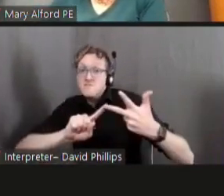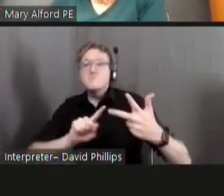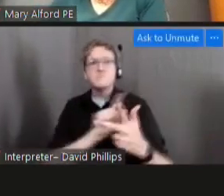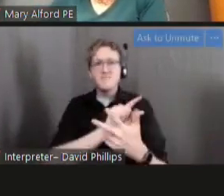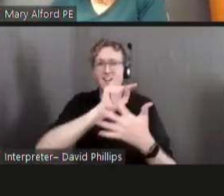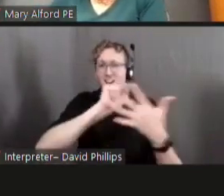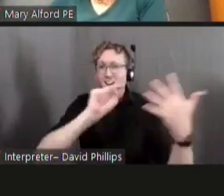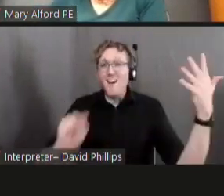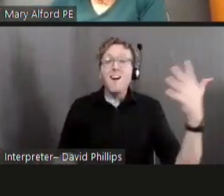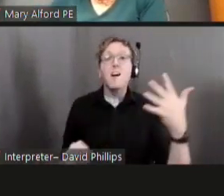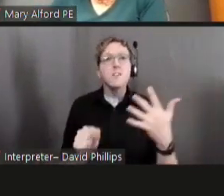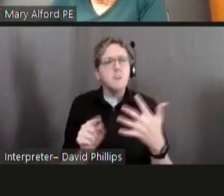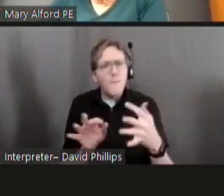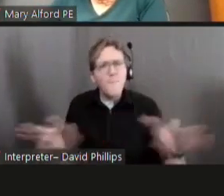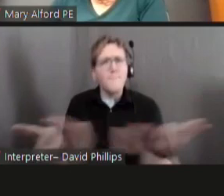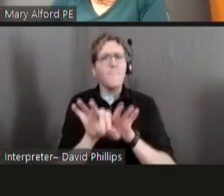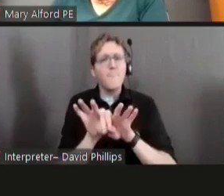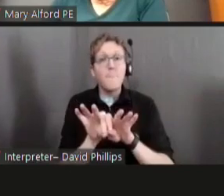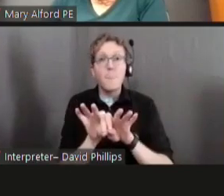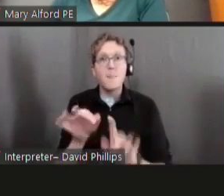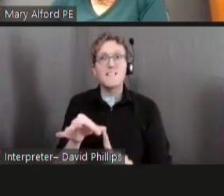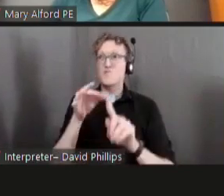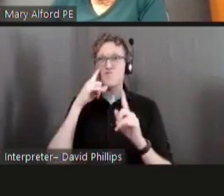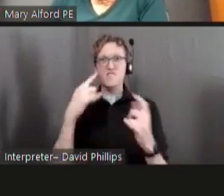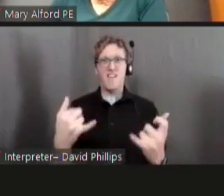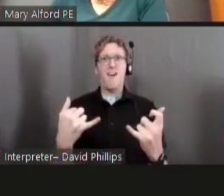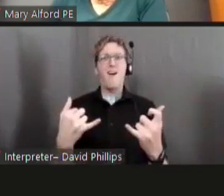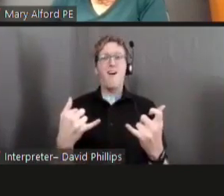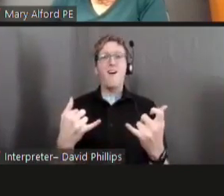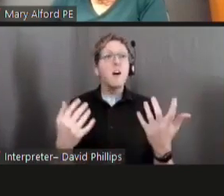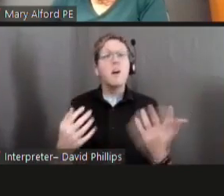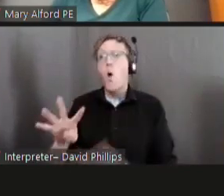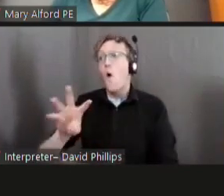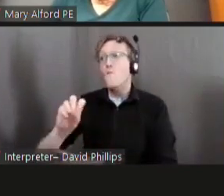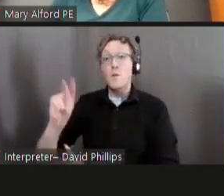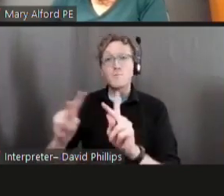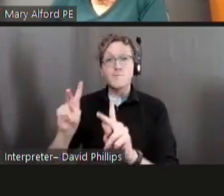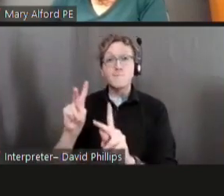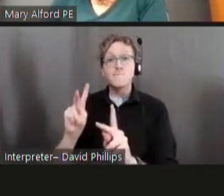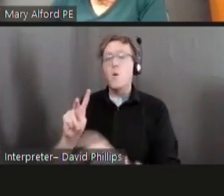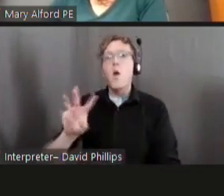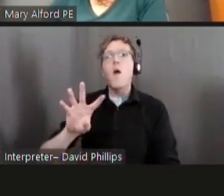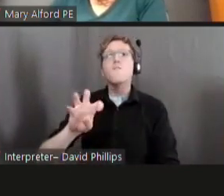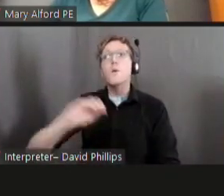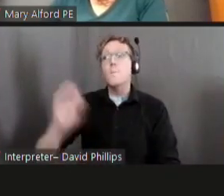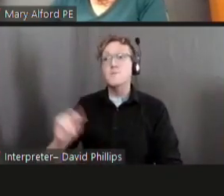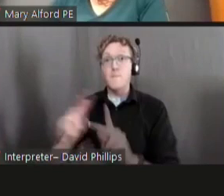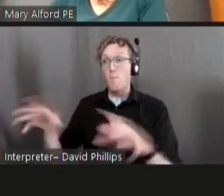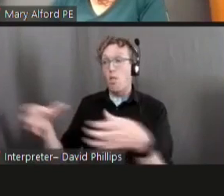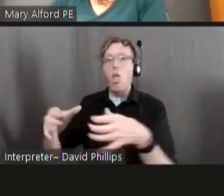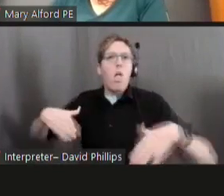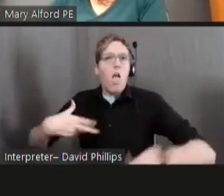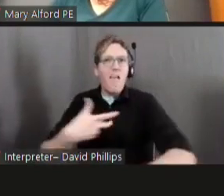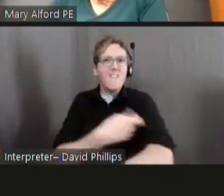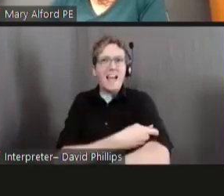are crucial, especially now, not only because 40% of the population is still unvaccinated in our